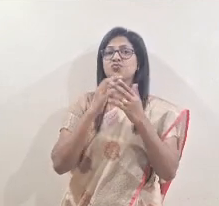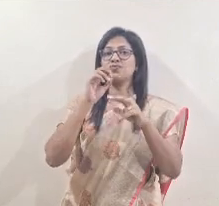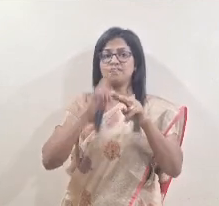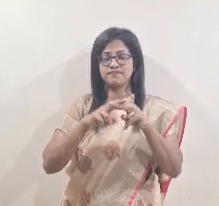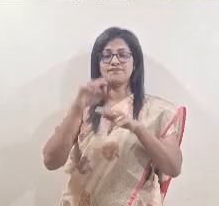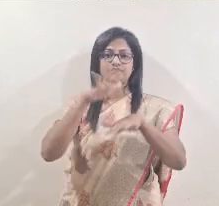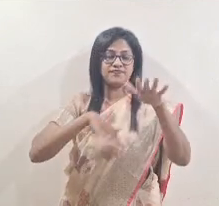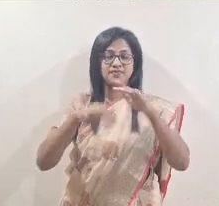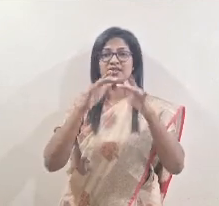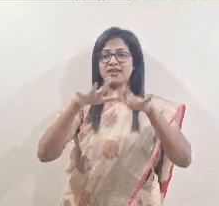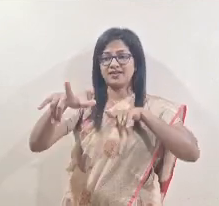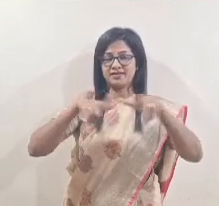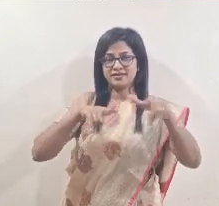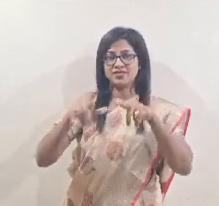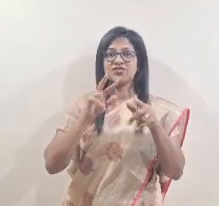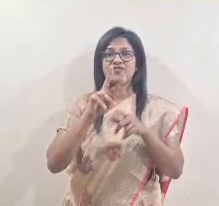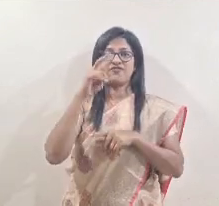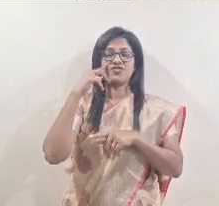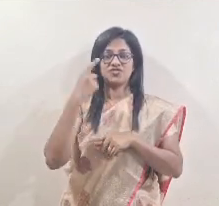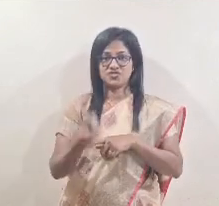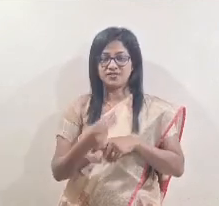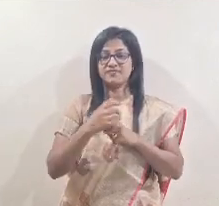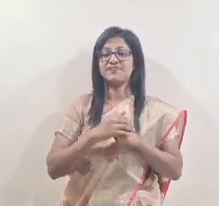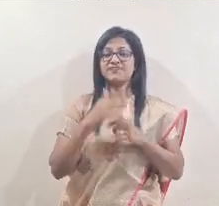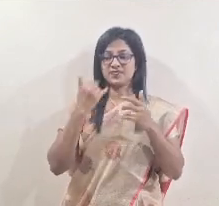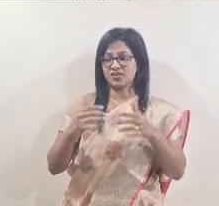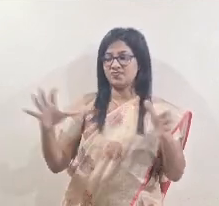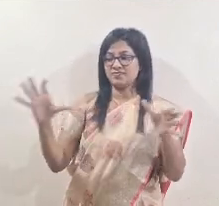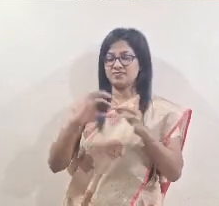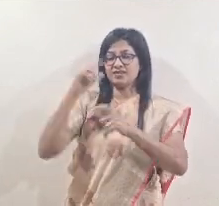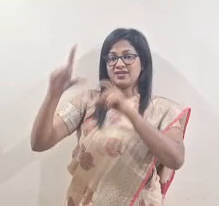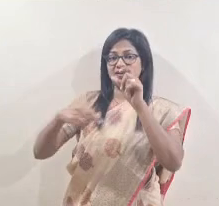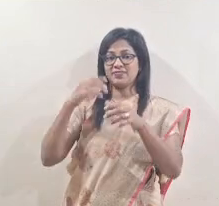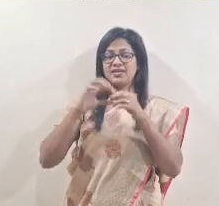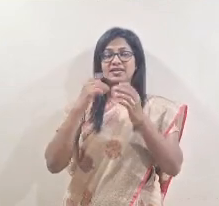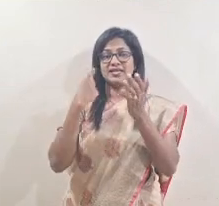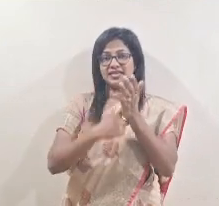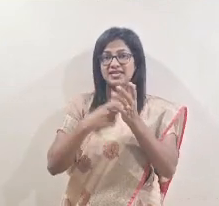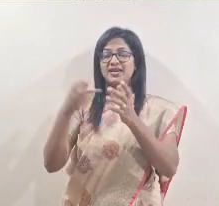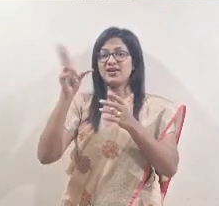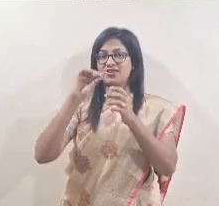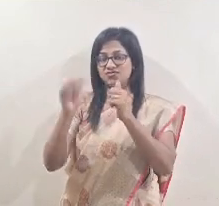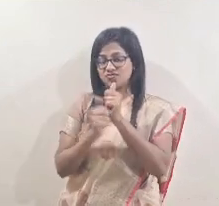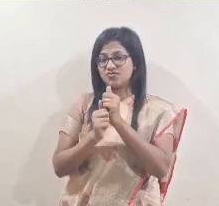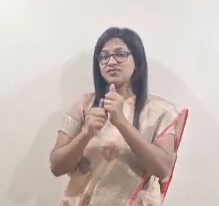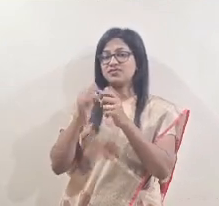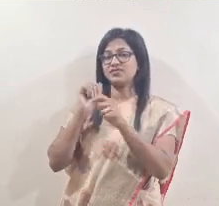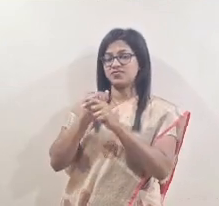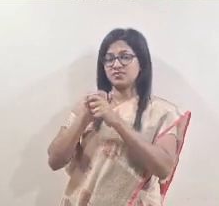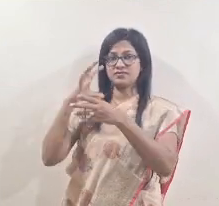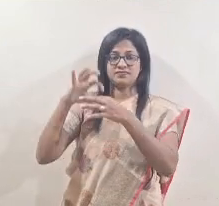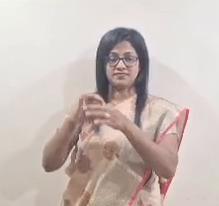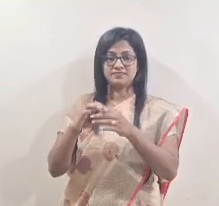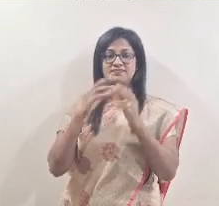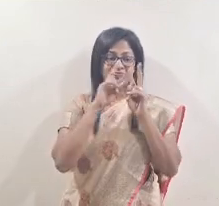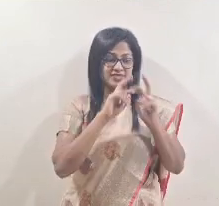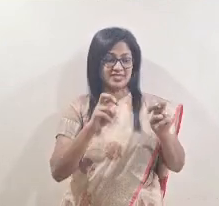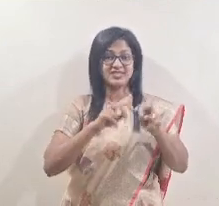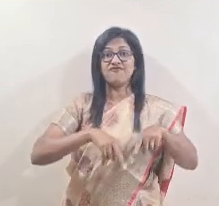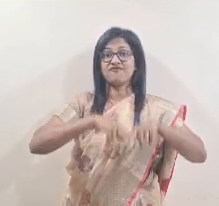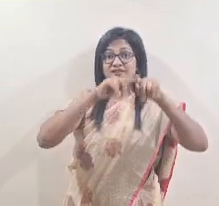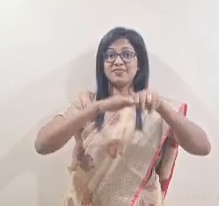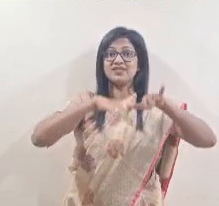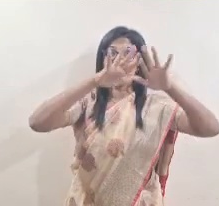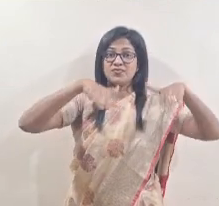Vijayawada, and I'm working with the company Lee Associates right now. So the research that I did was on the viability of